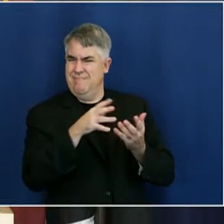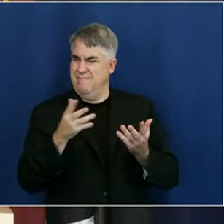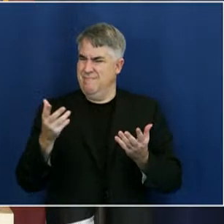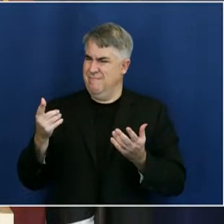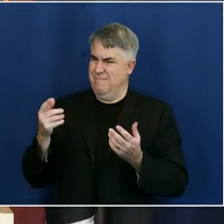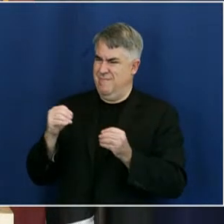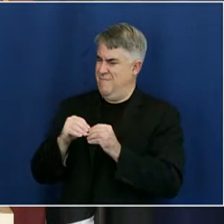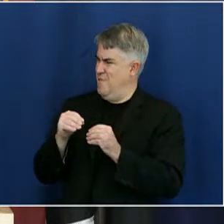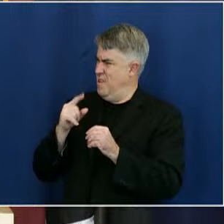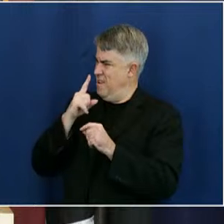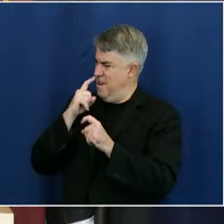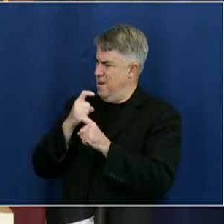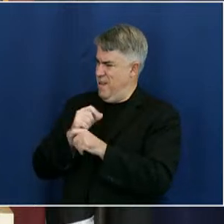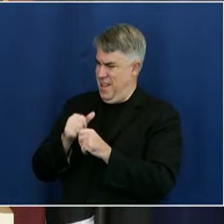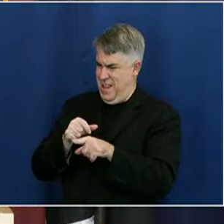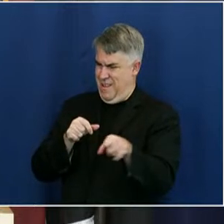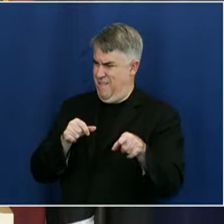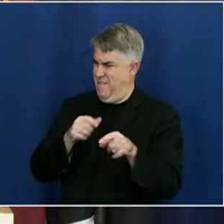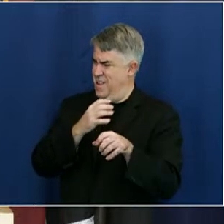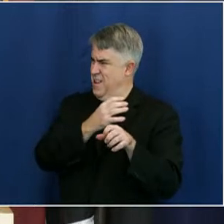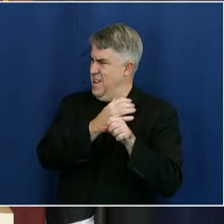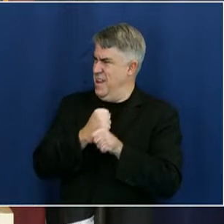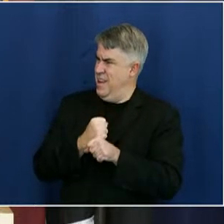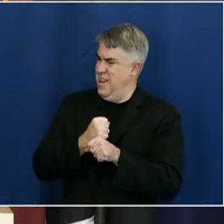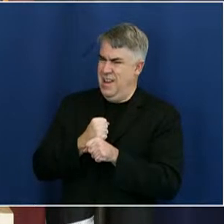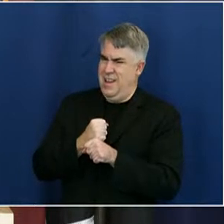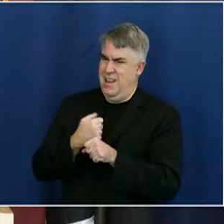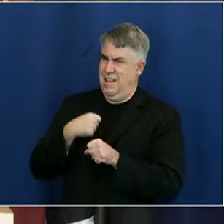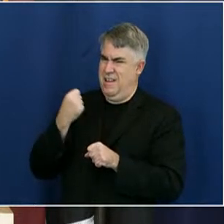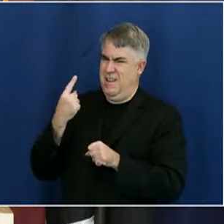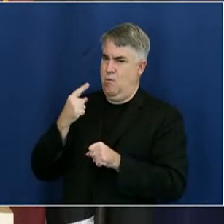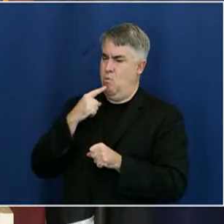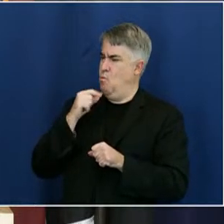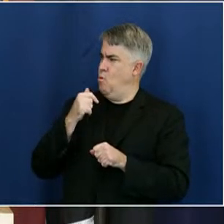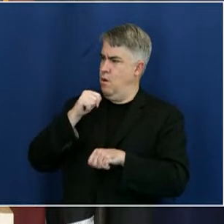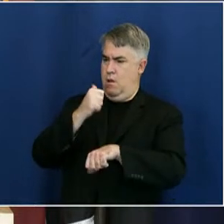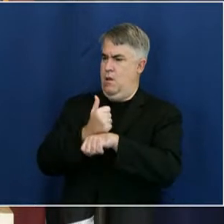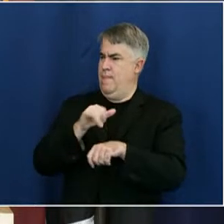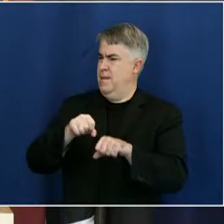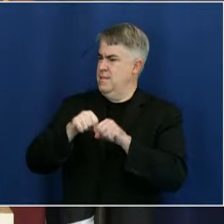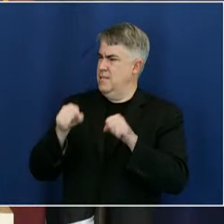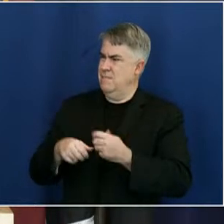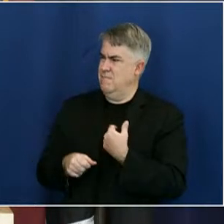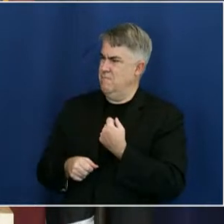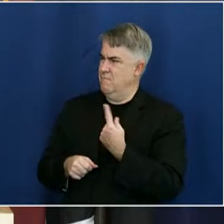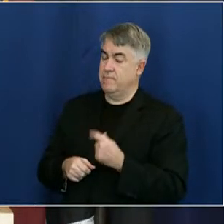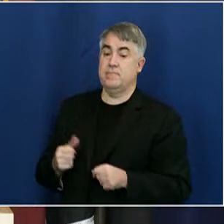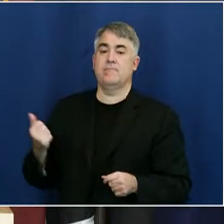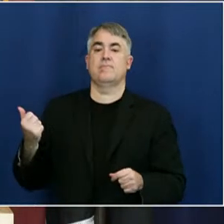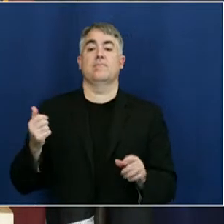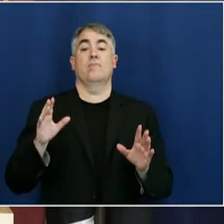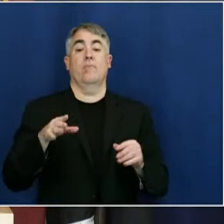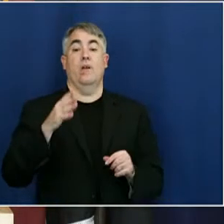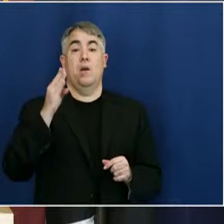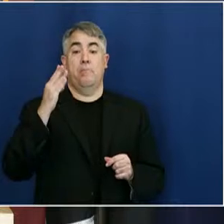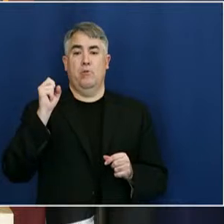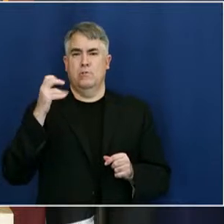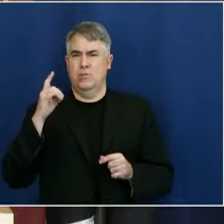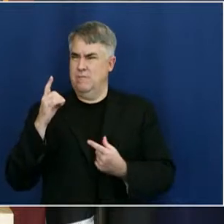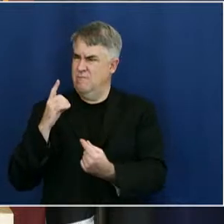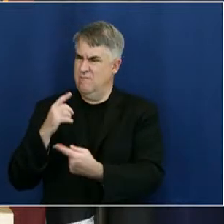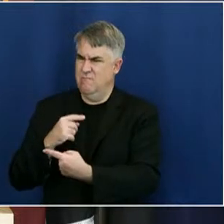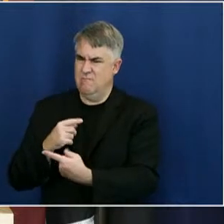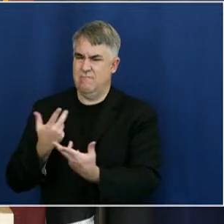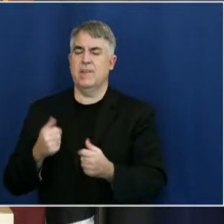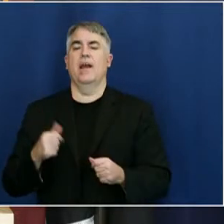I'm just wondering why the system was set up that way, and what will be the impact of Blue Shield taking over? For why the system was set up that